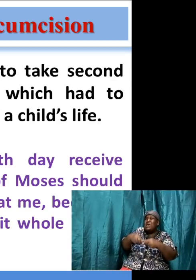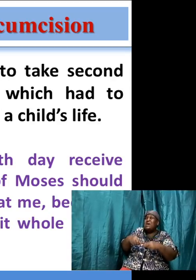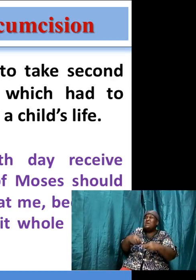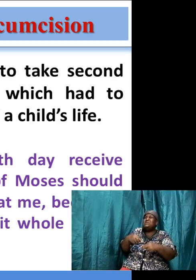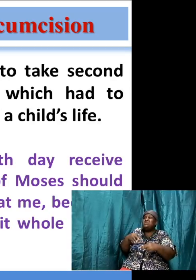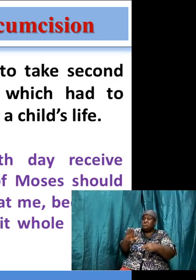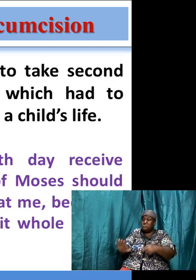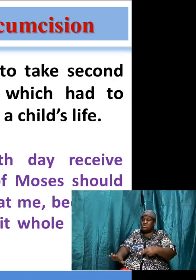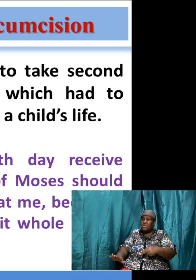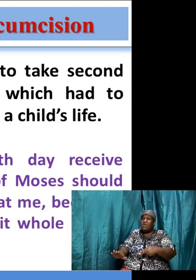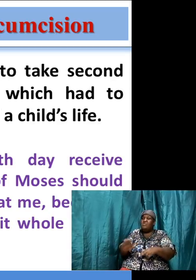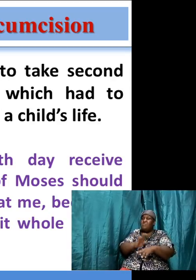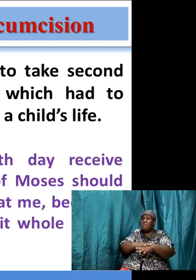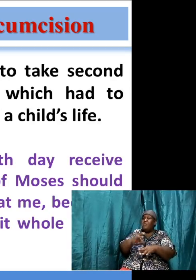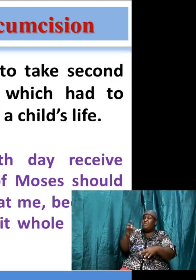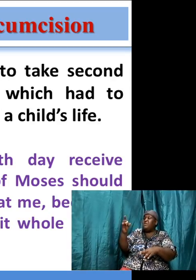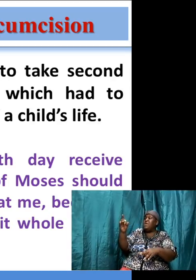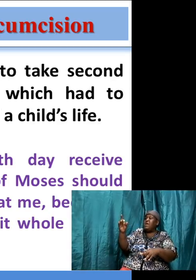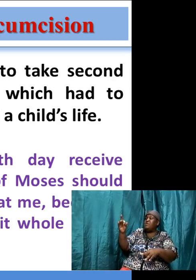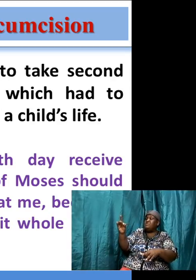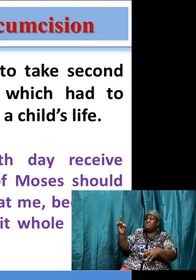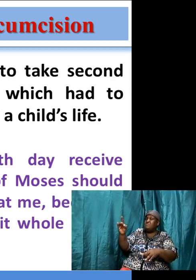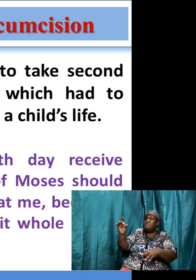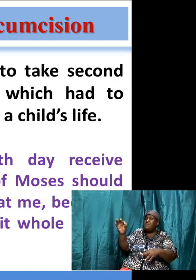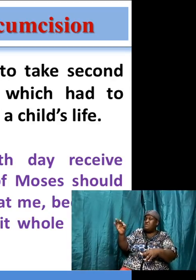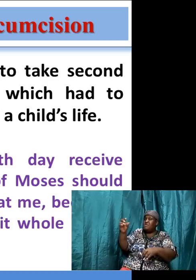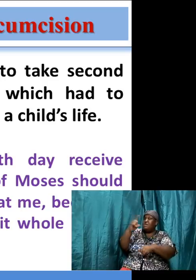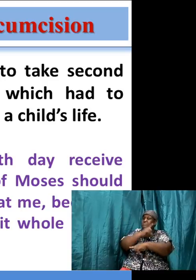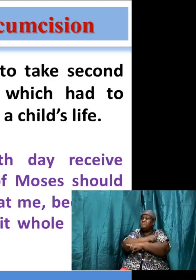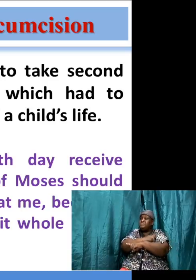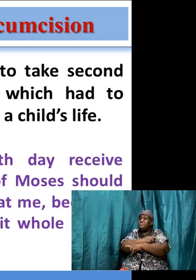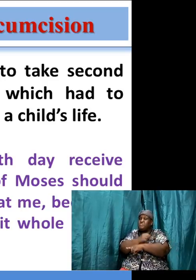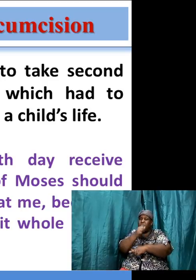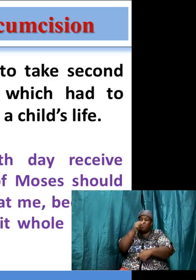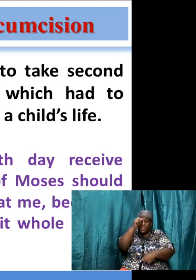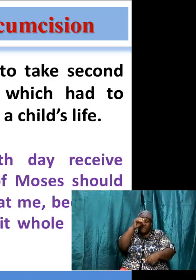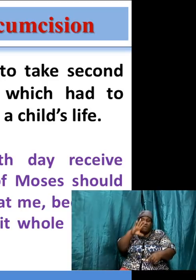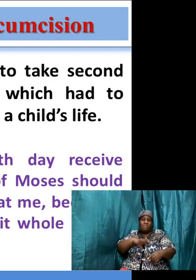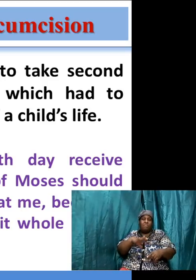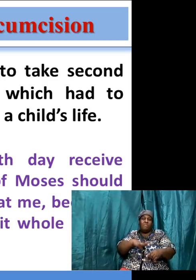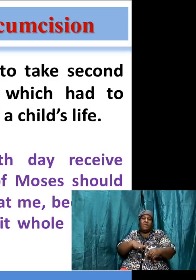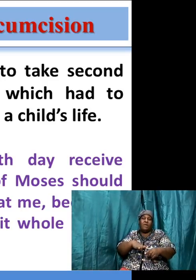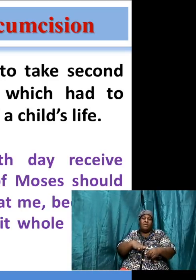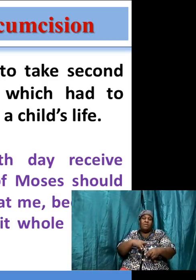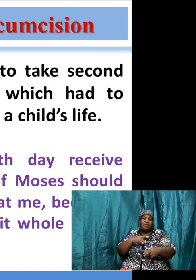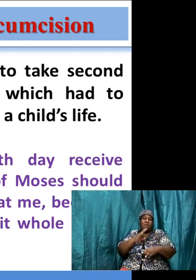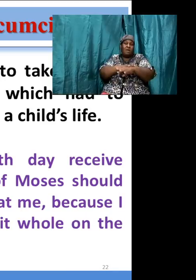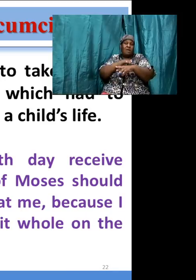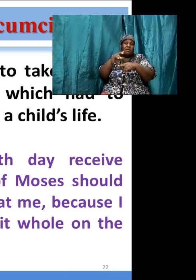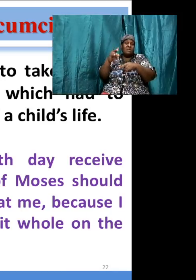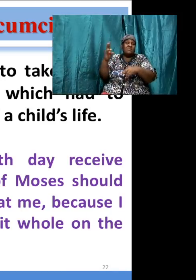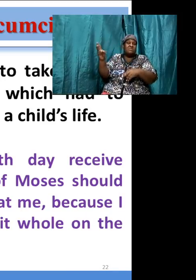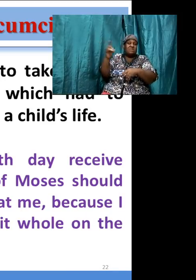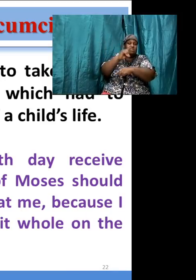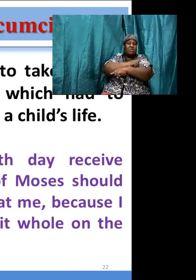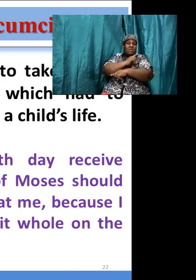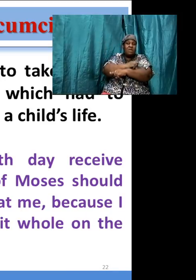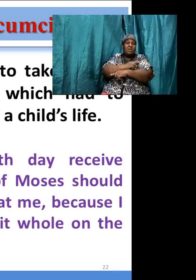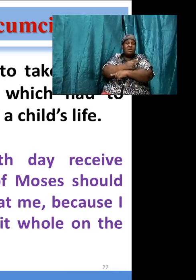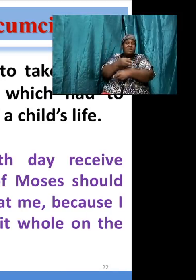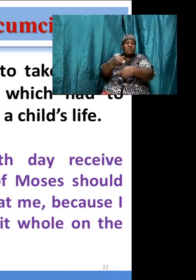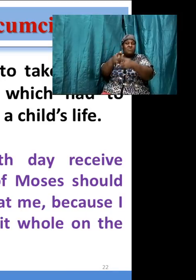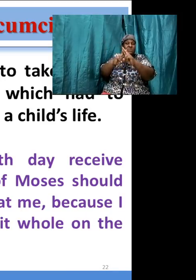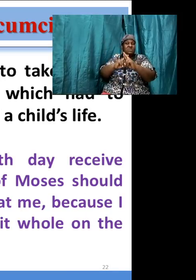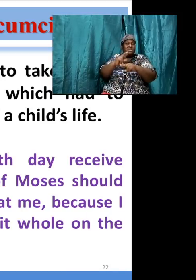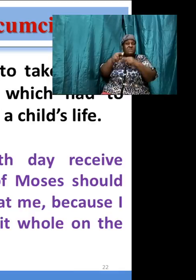sabbath no look at what jesus says if a man on the sabbath day receives circumcision that the law